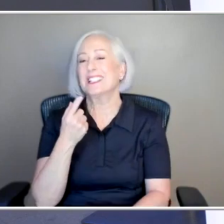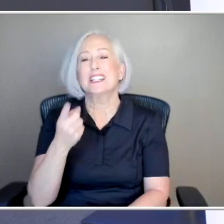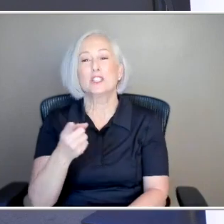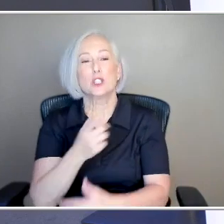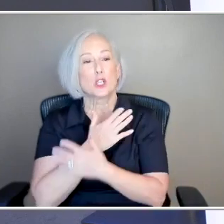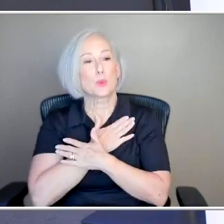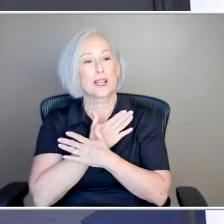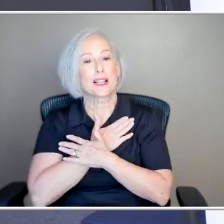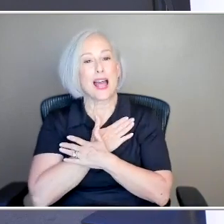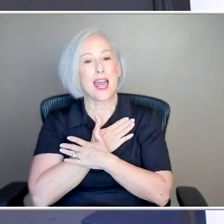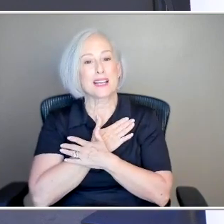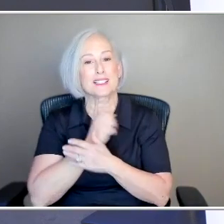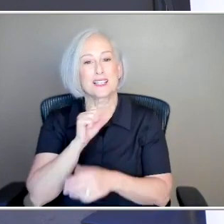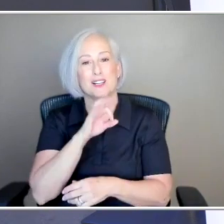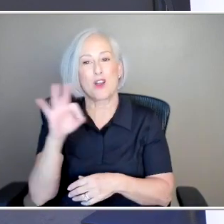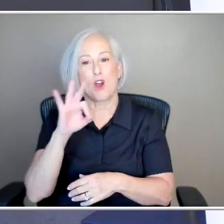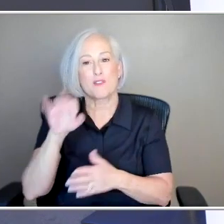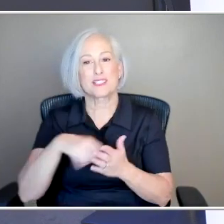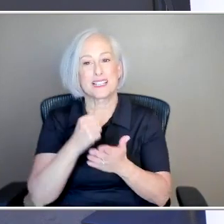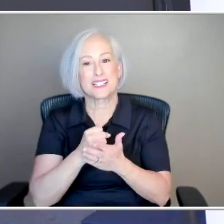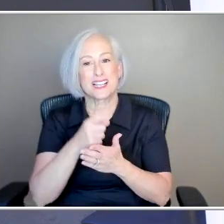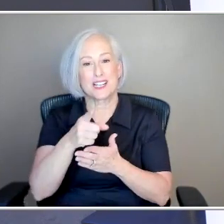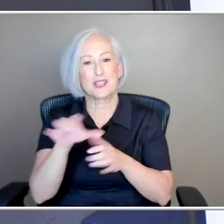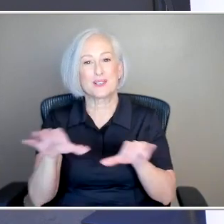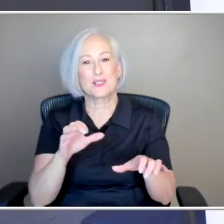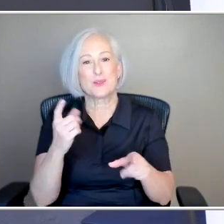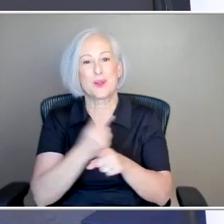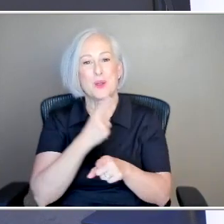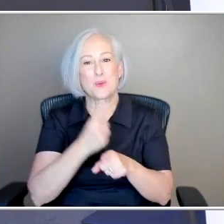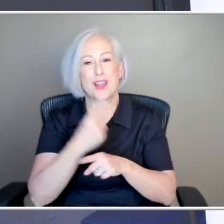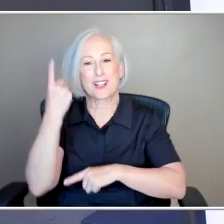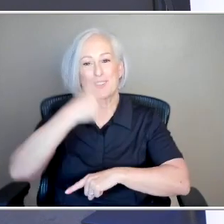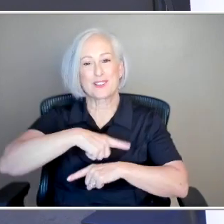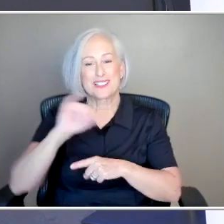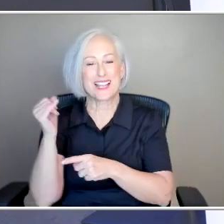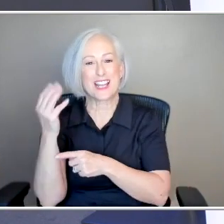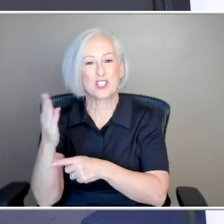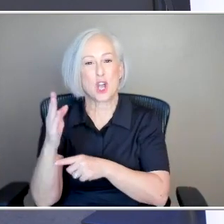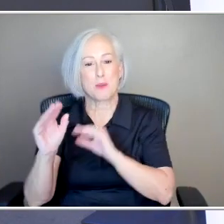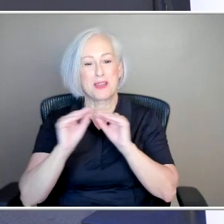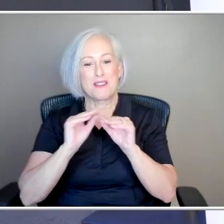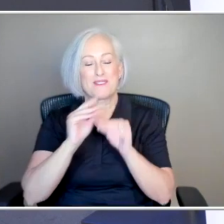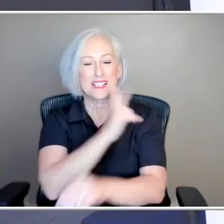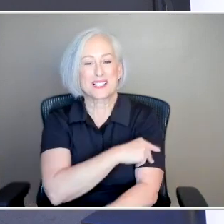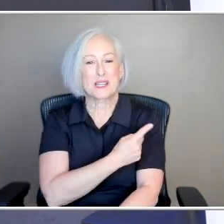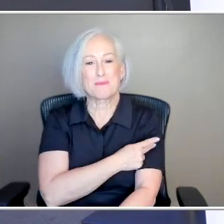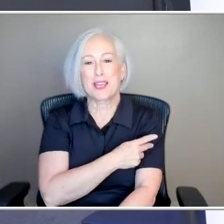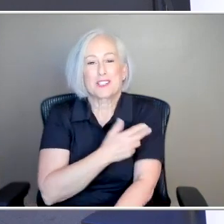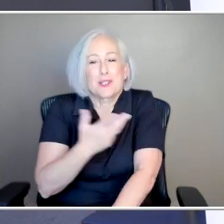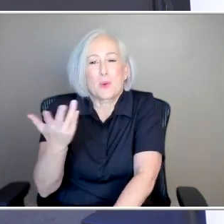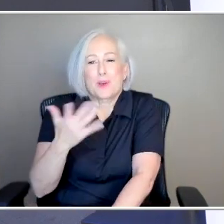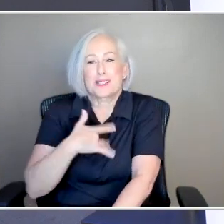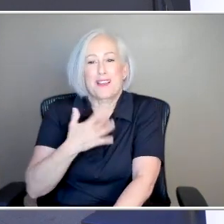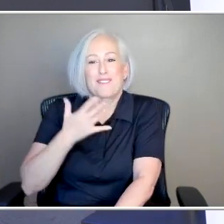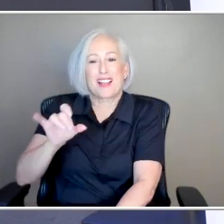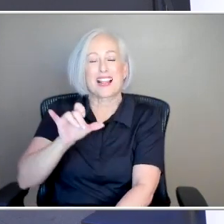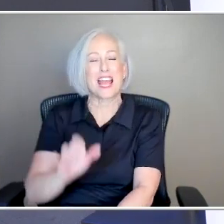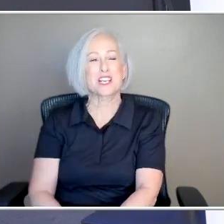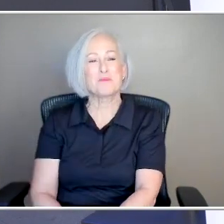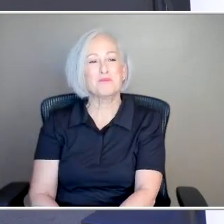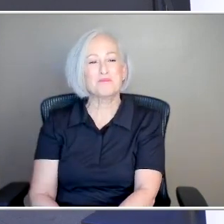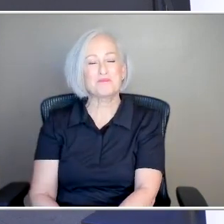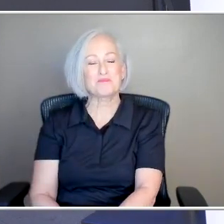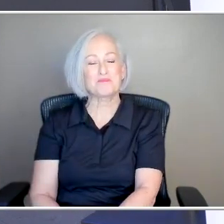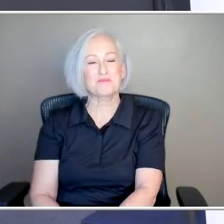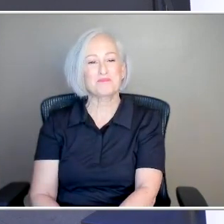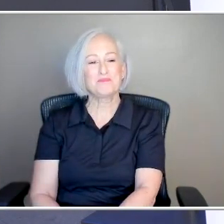you're off doing your regular day jobs of fixing patients. So what's that like? Just to kind of take that break from the off season for you guys. Well,